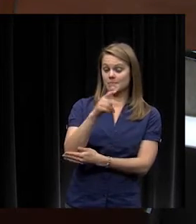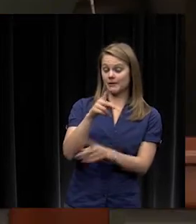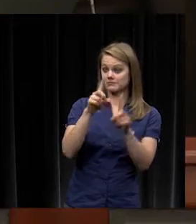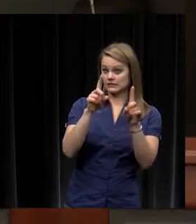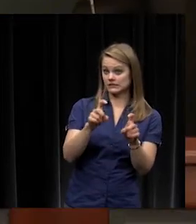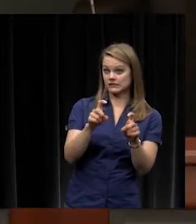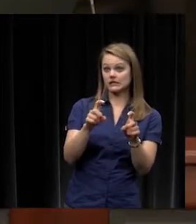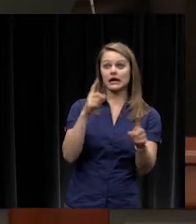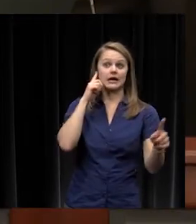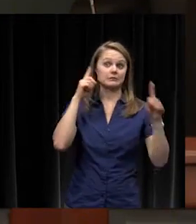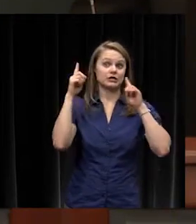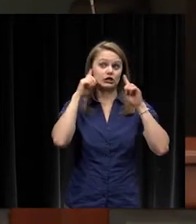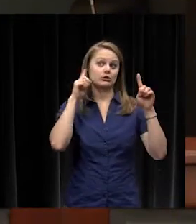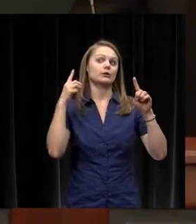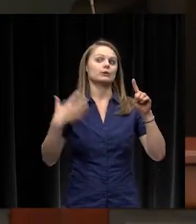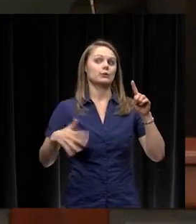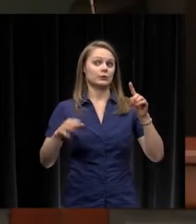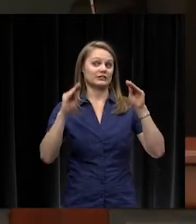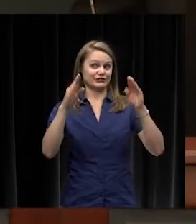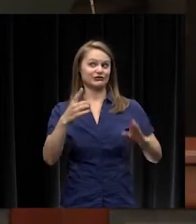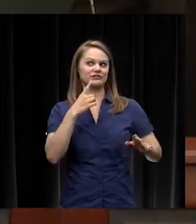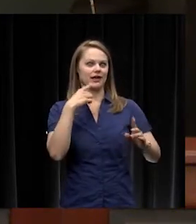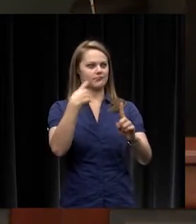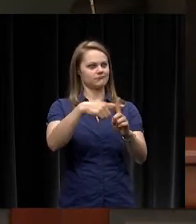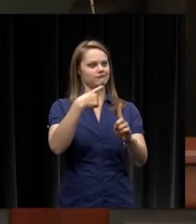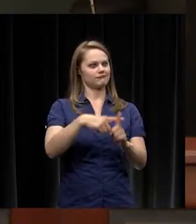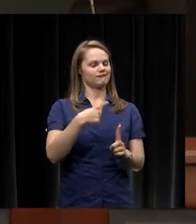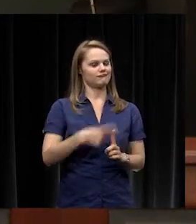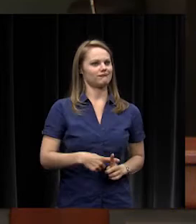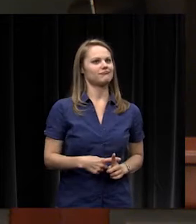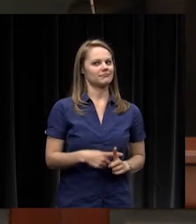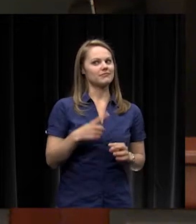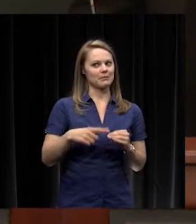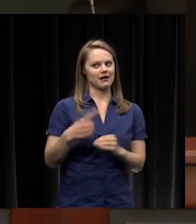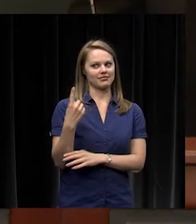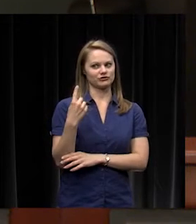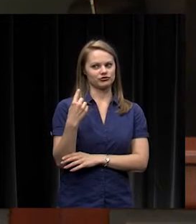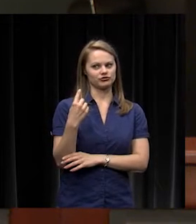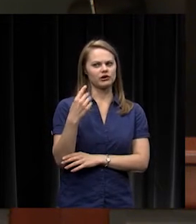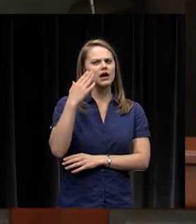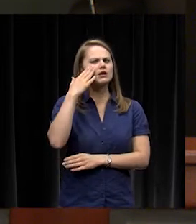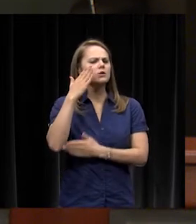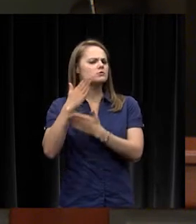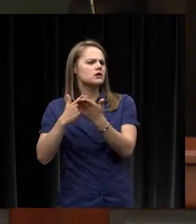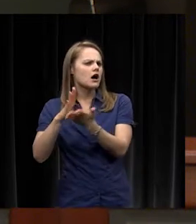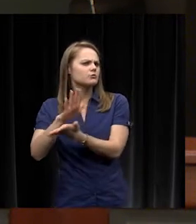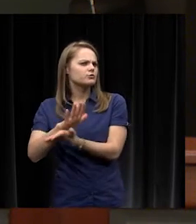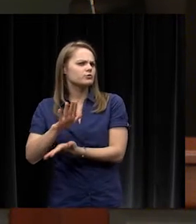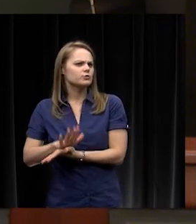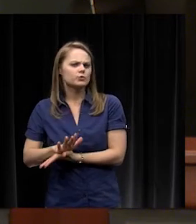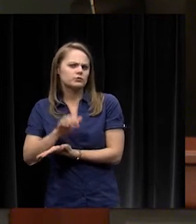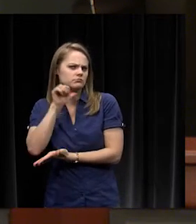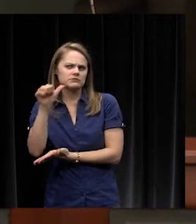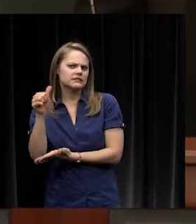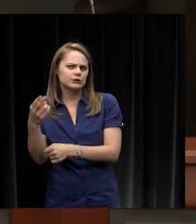teachers especially. I know last year a few schools chose not to be on board with MAPS. Are we all on board